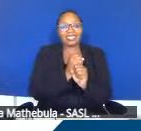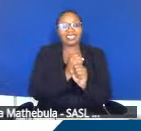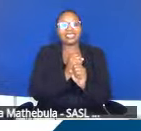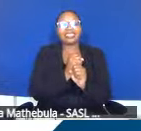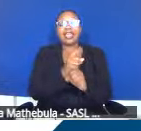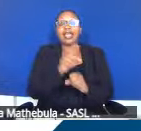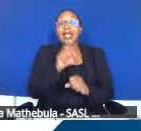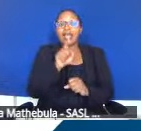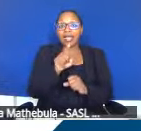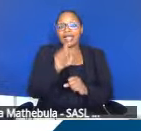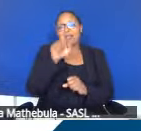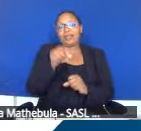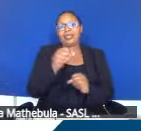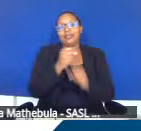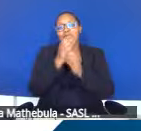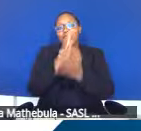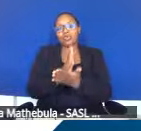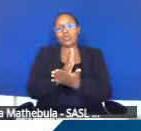need